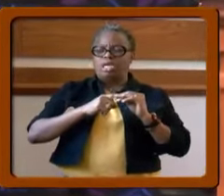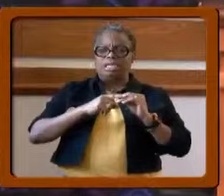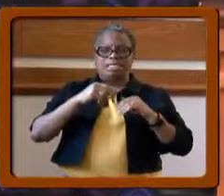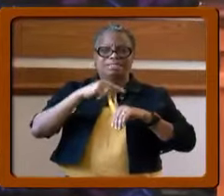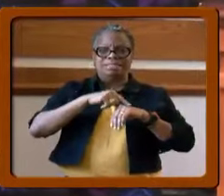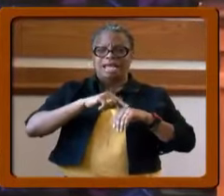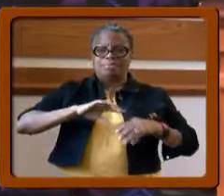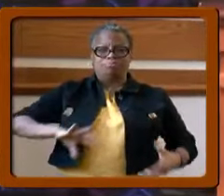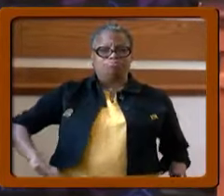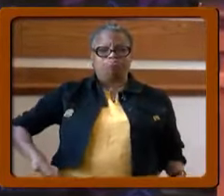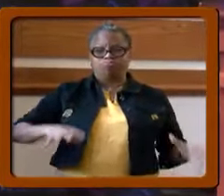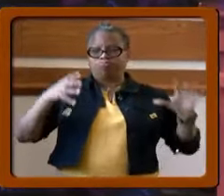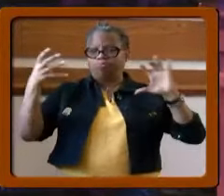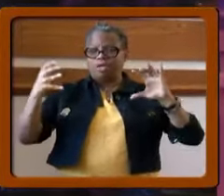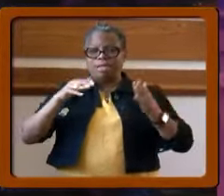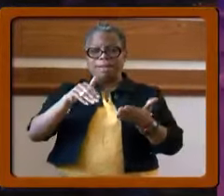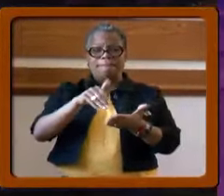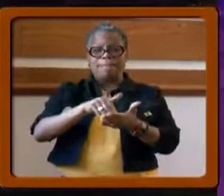Middle East.